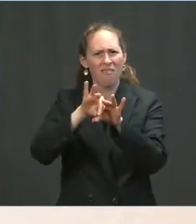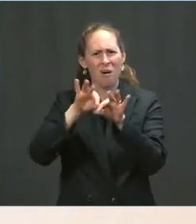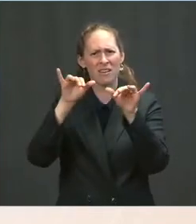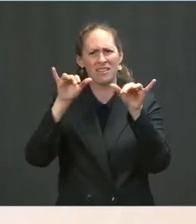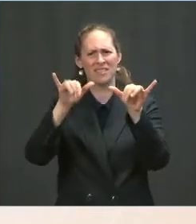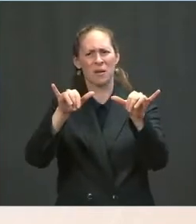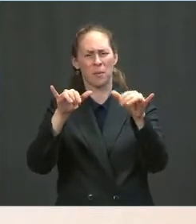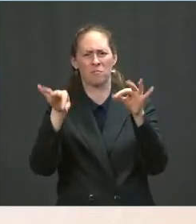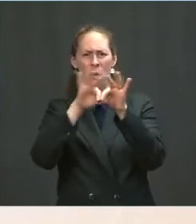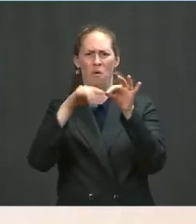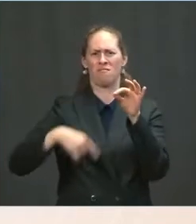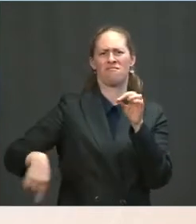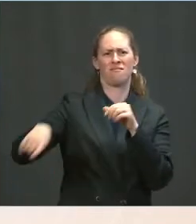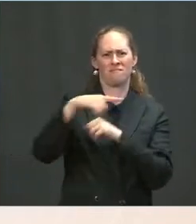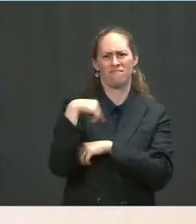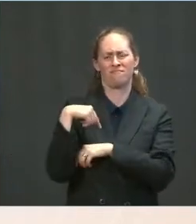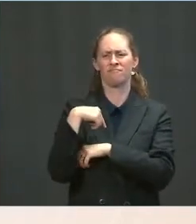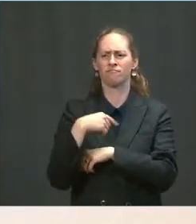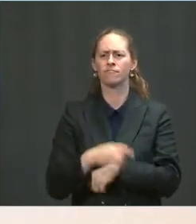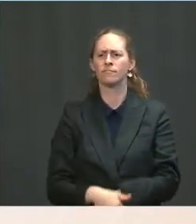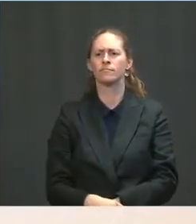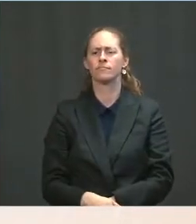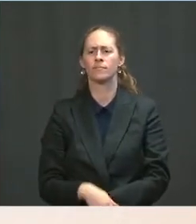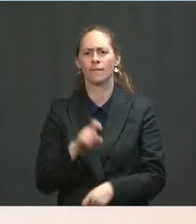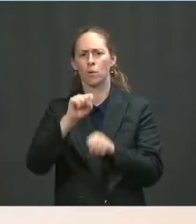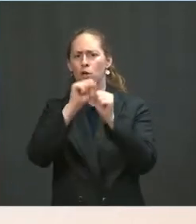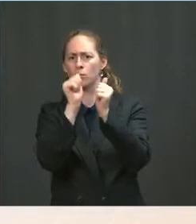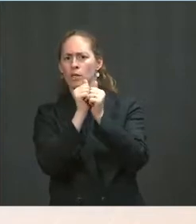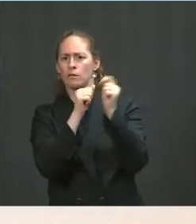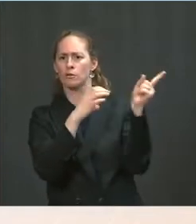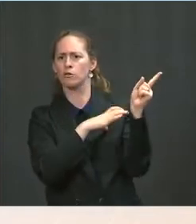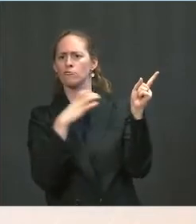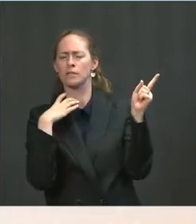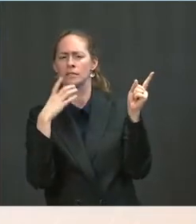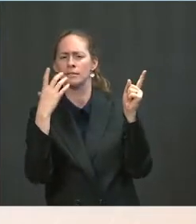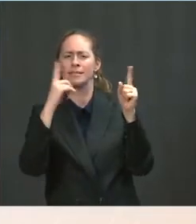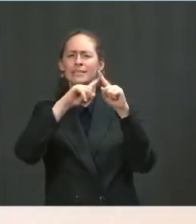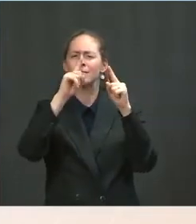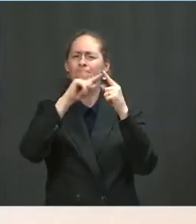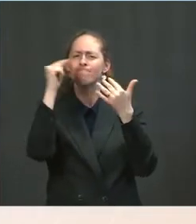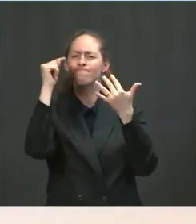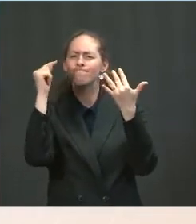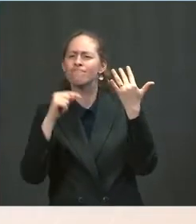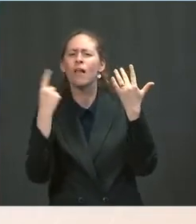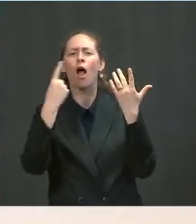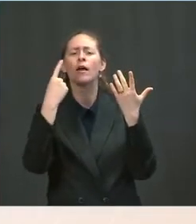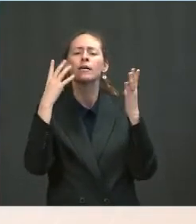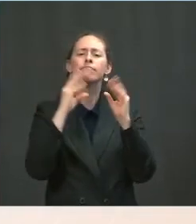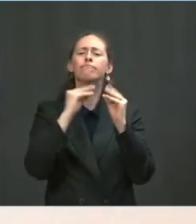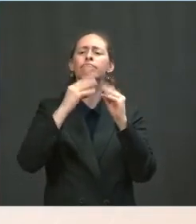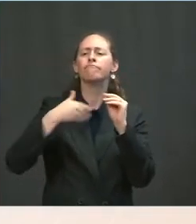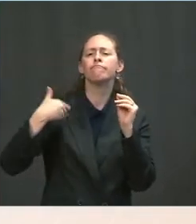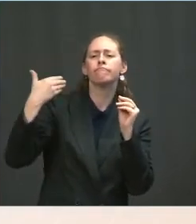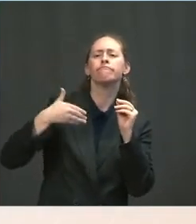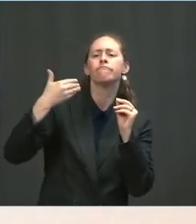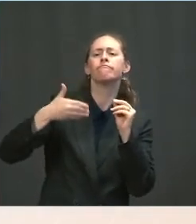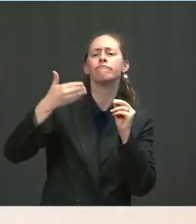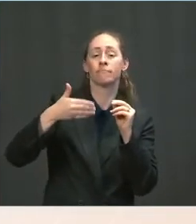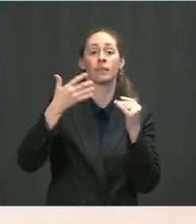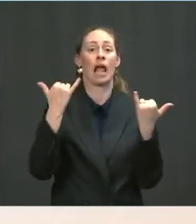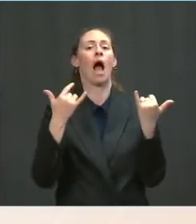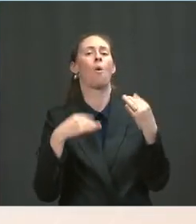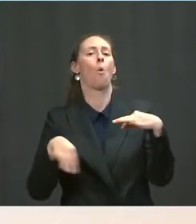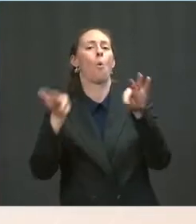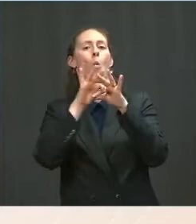and we work with Congress on so many different issues and have so many different conversations, and this is going to be a priority. And so we